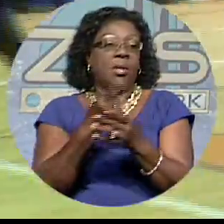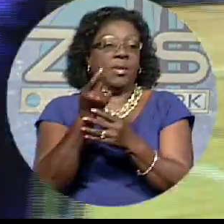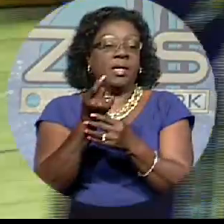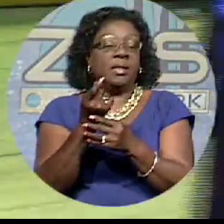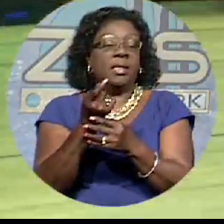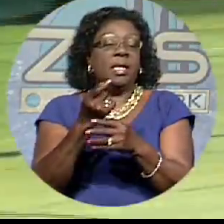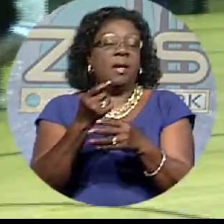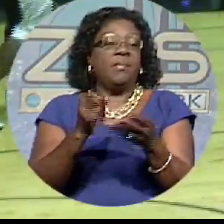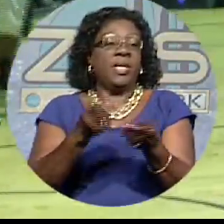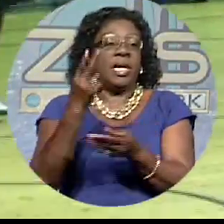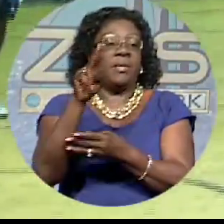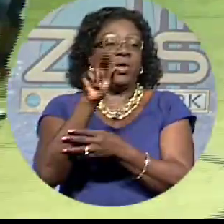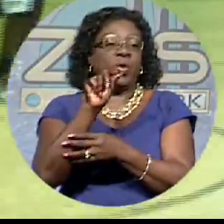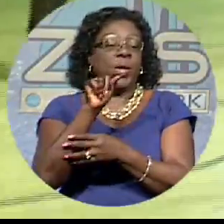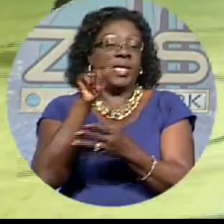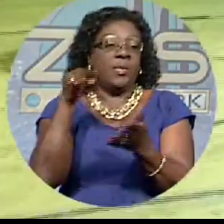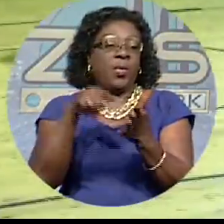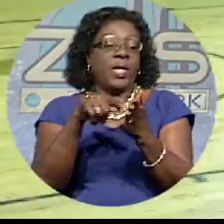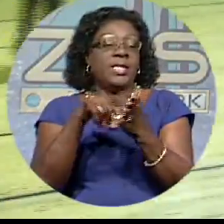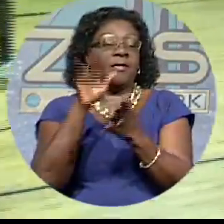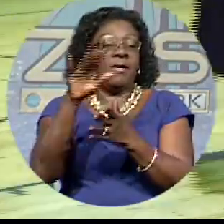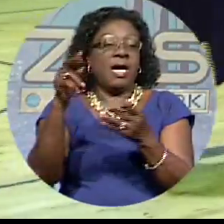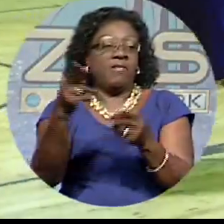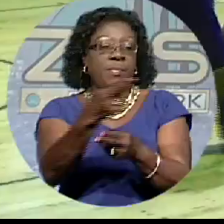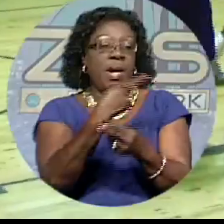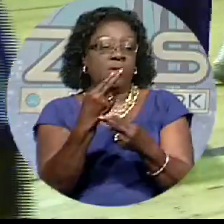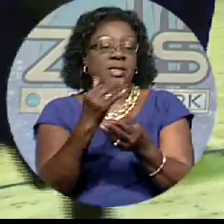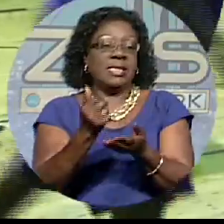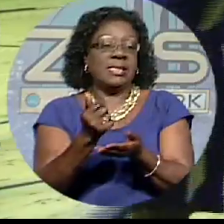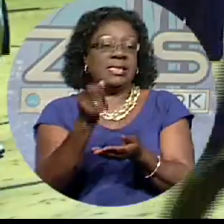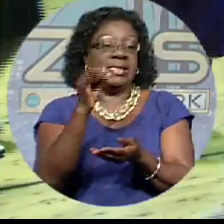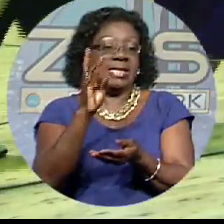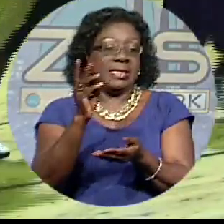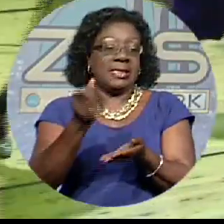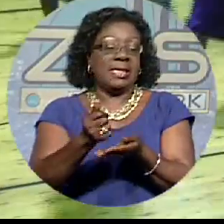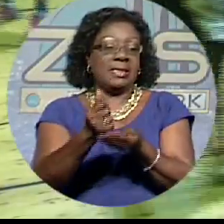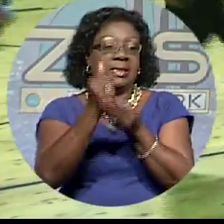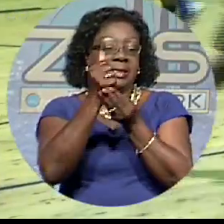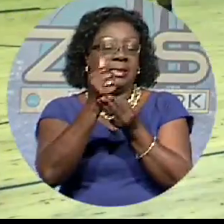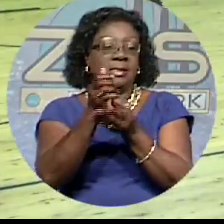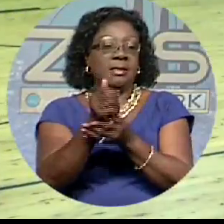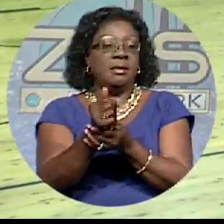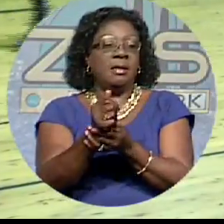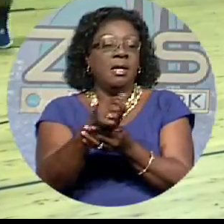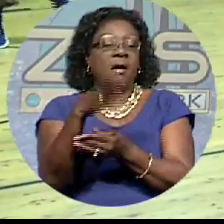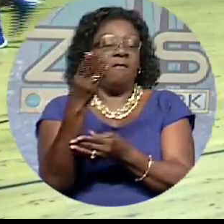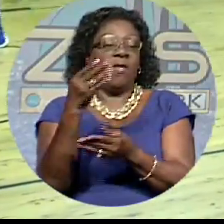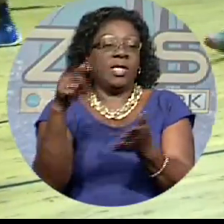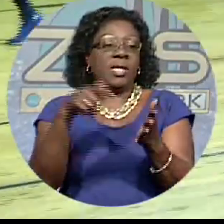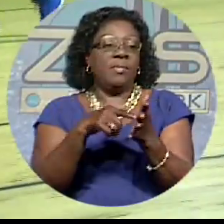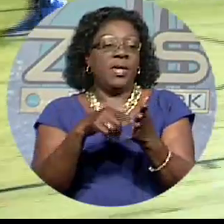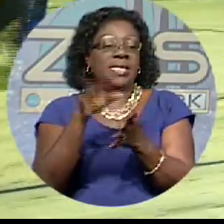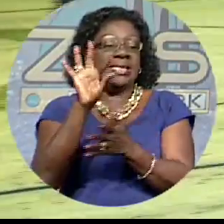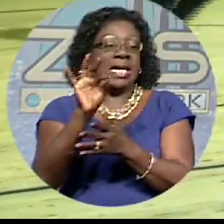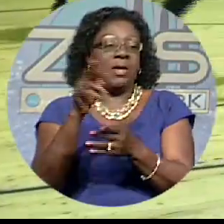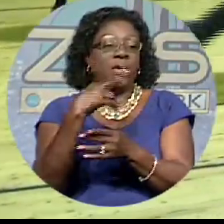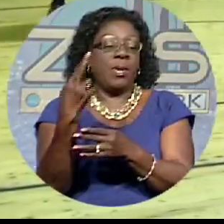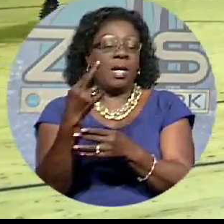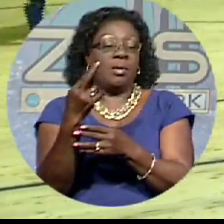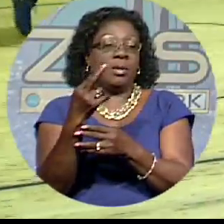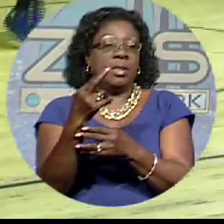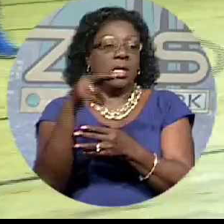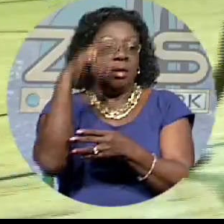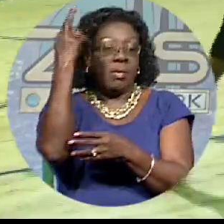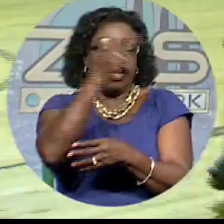Wreckers, putting up 20 points, 5 rebounds, and 6 assists. Teammate Lorenzo Carter scored 14 points and 9 rebounds, while Randy